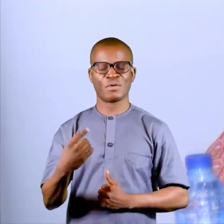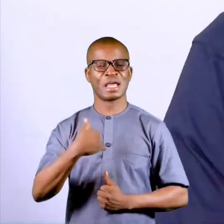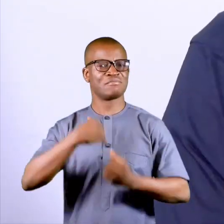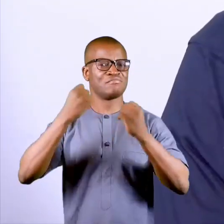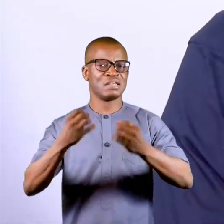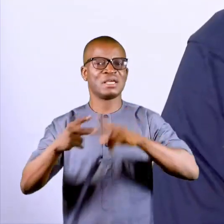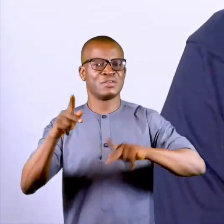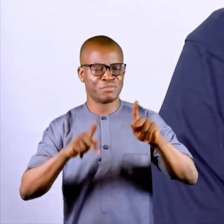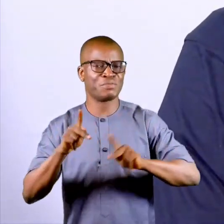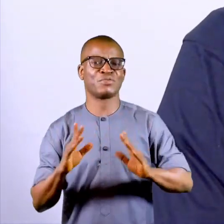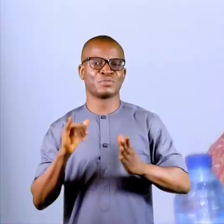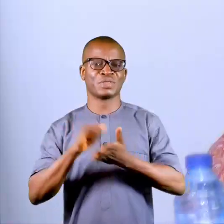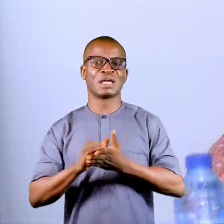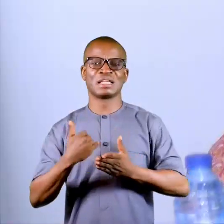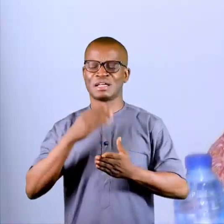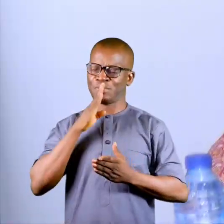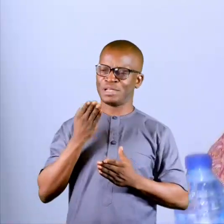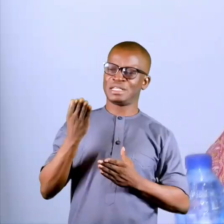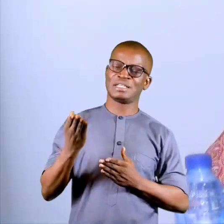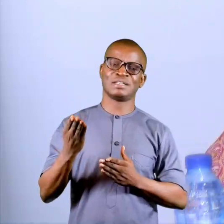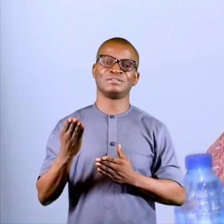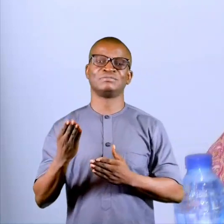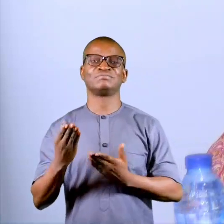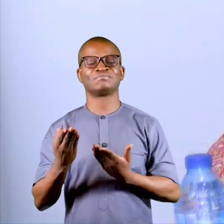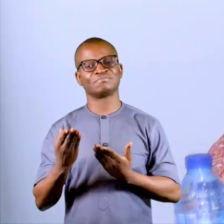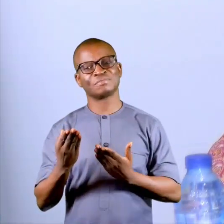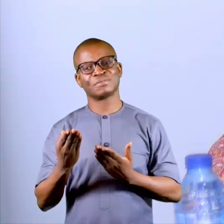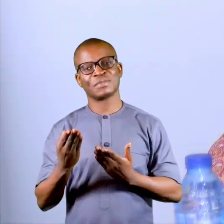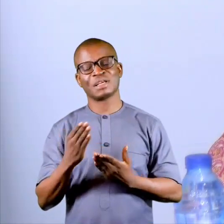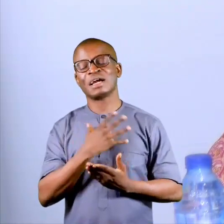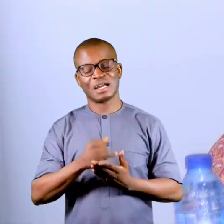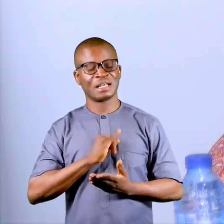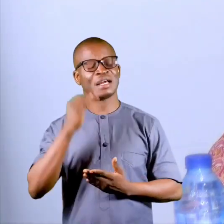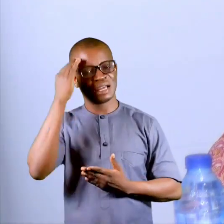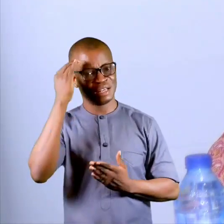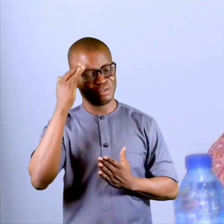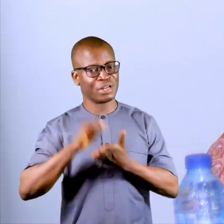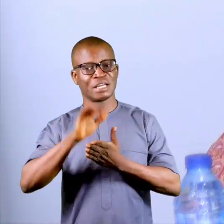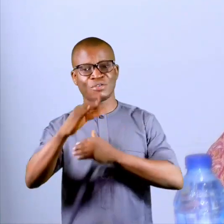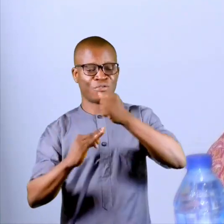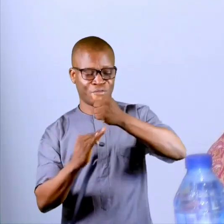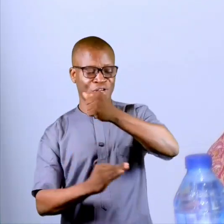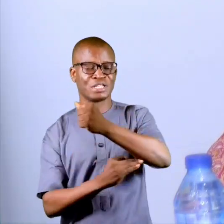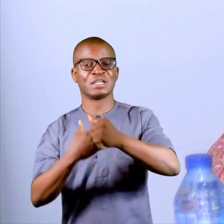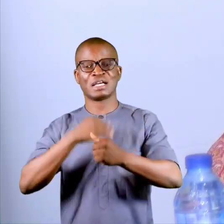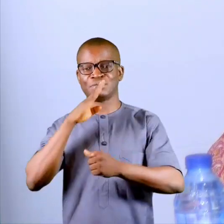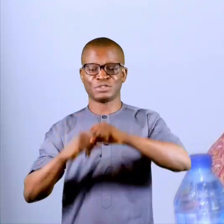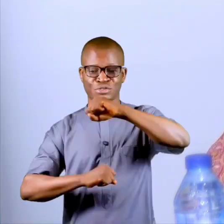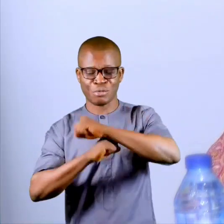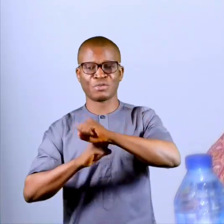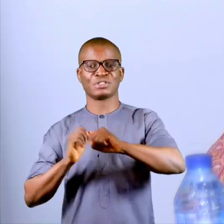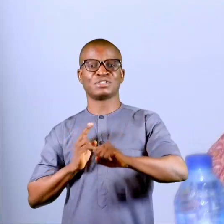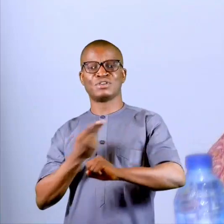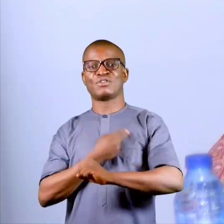enormity of what we face as an agency, of what we face as a country. And I know that your foundation has been